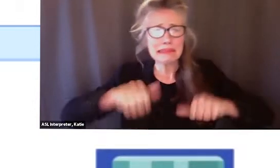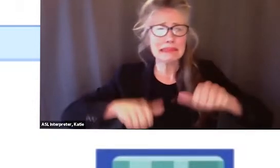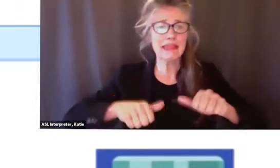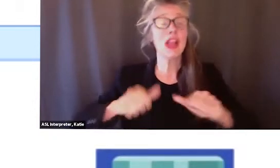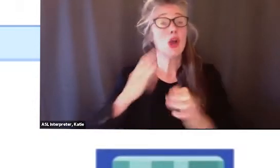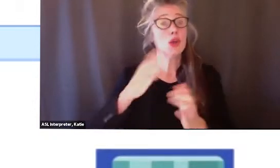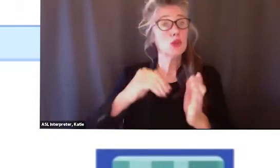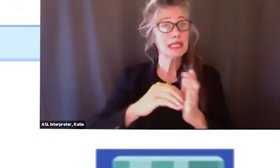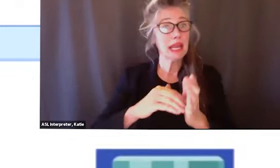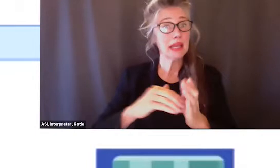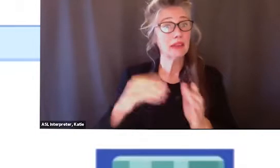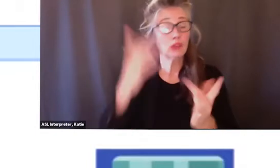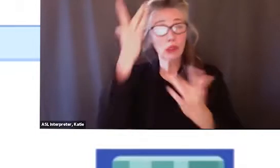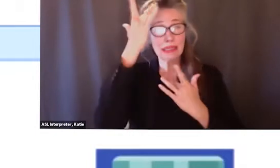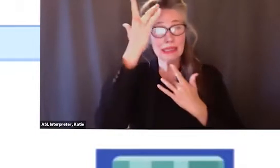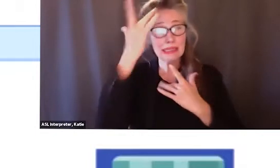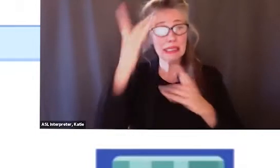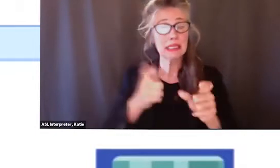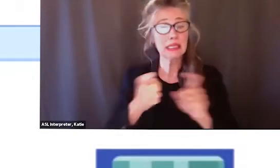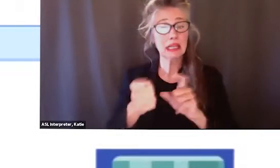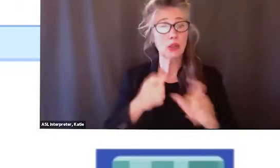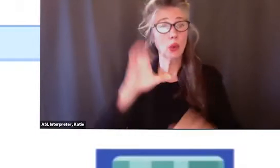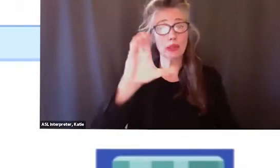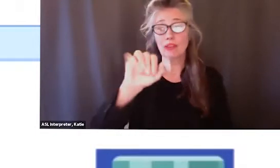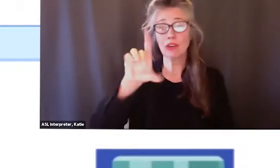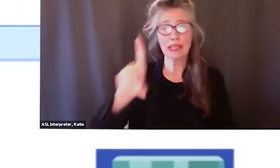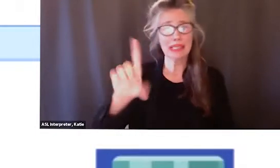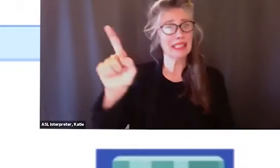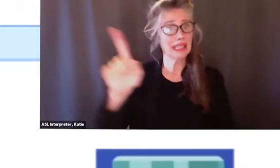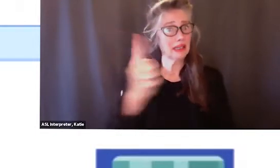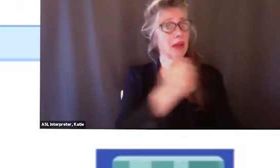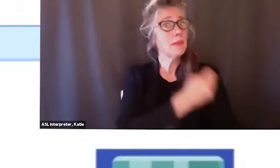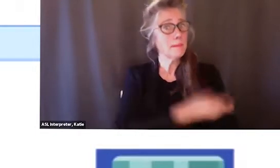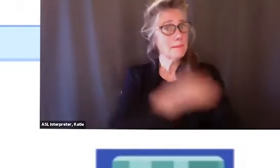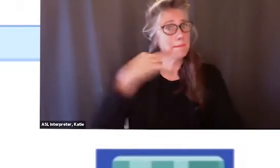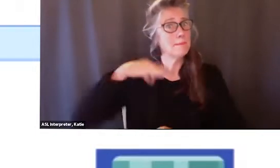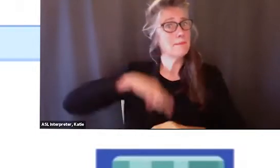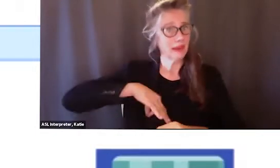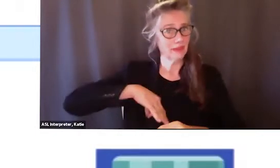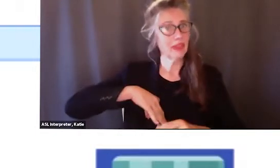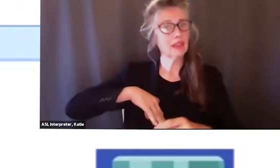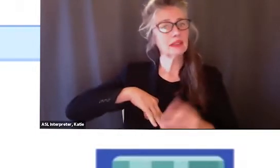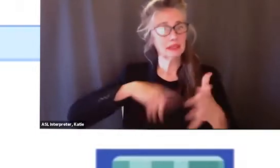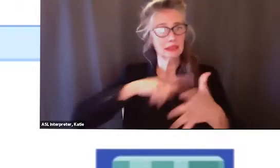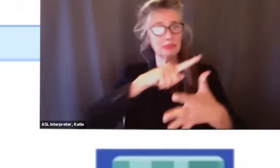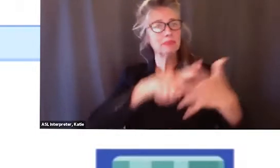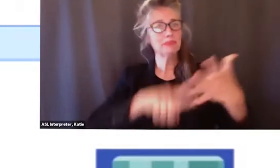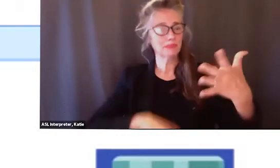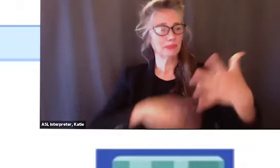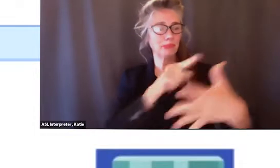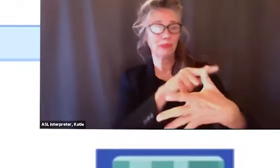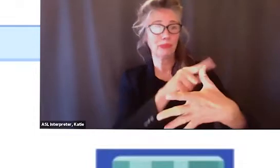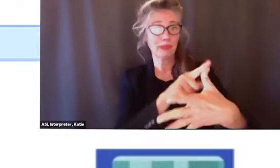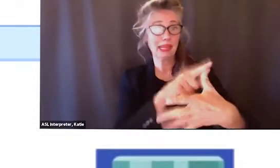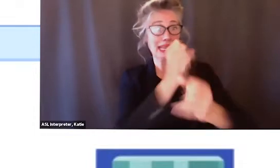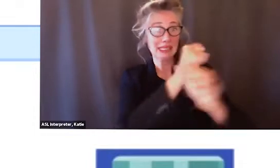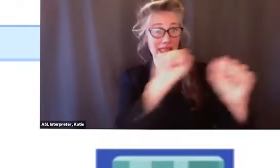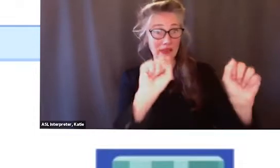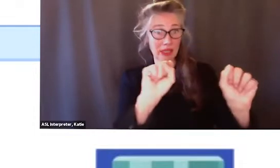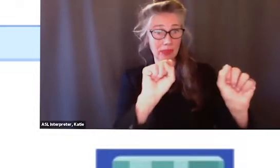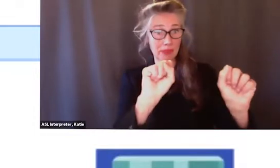Control, the benefits of being vaccinated against COVID include the following. Safety. The